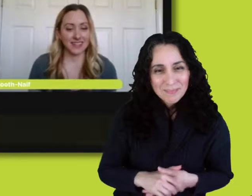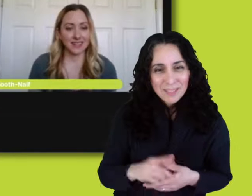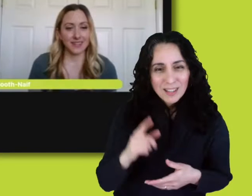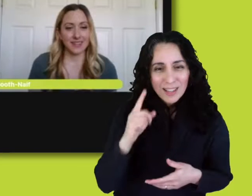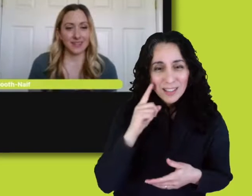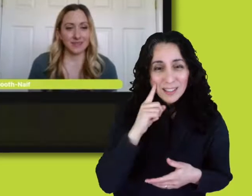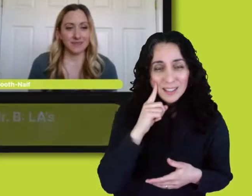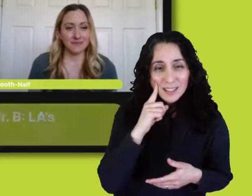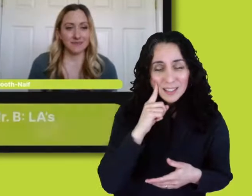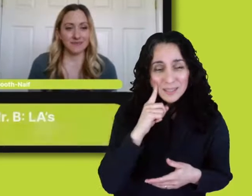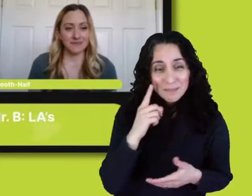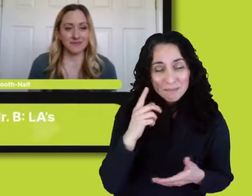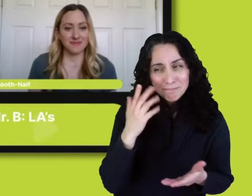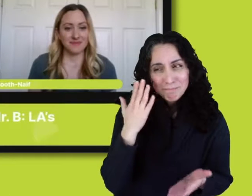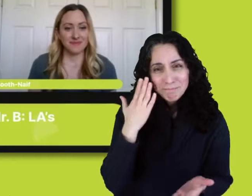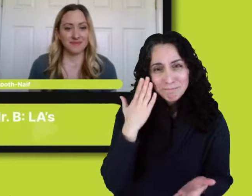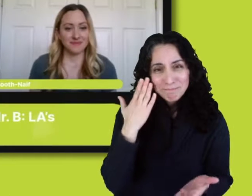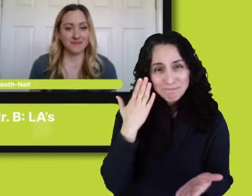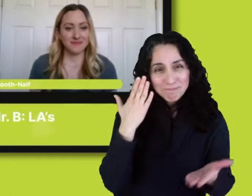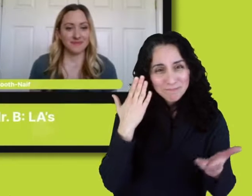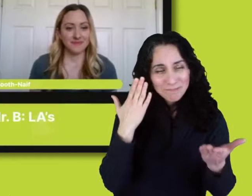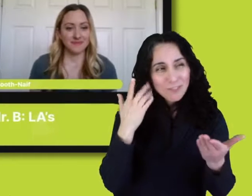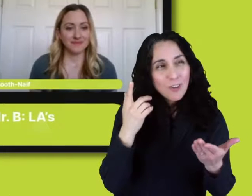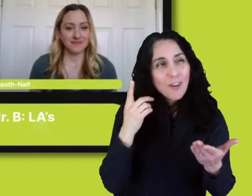we might be,